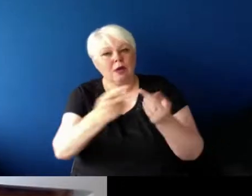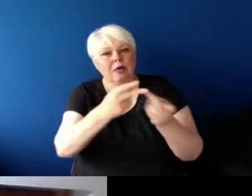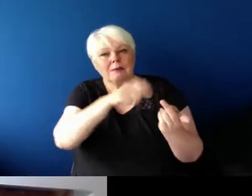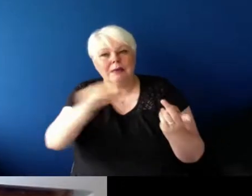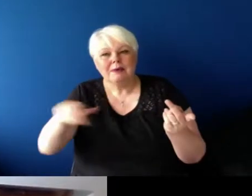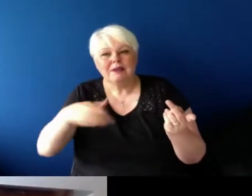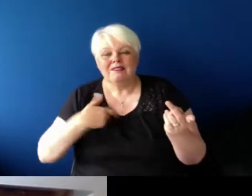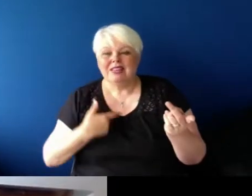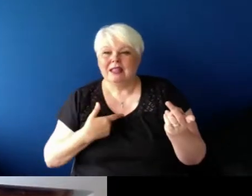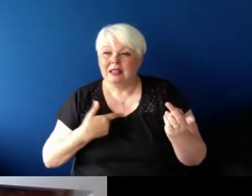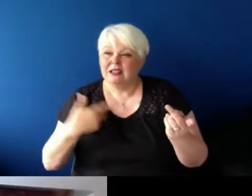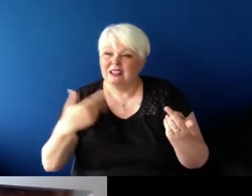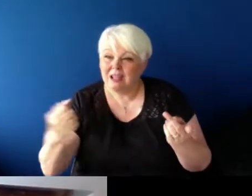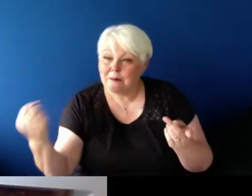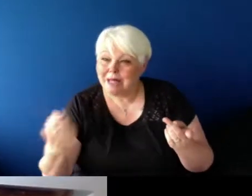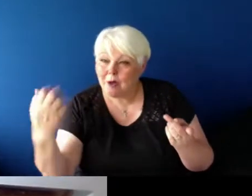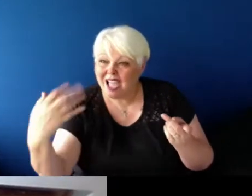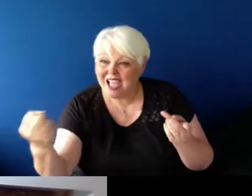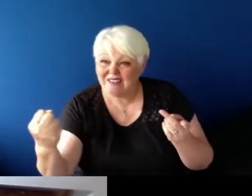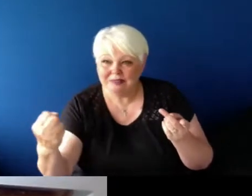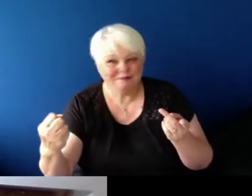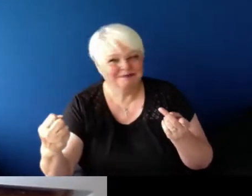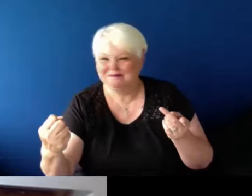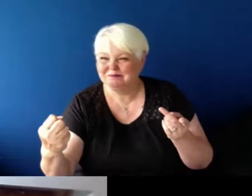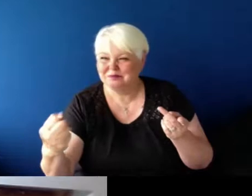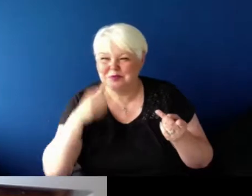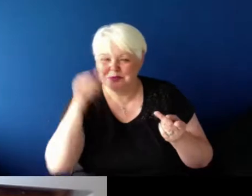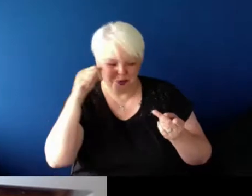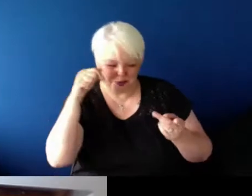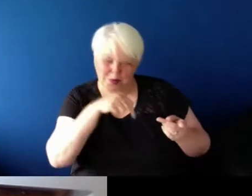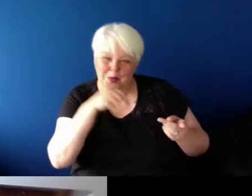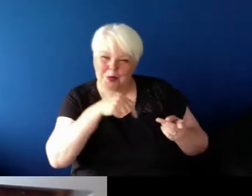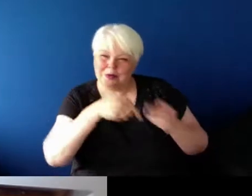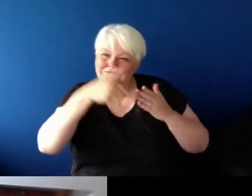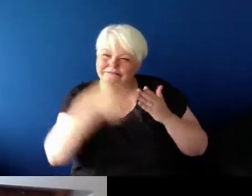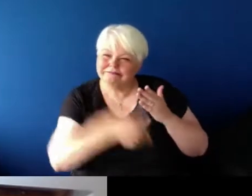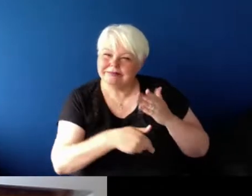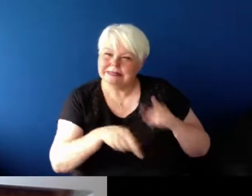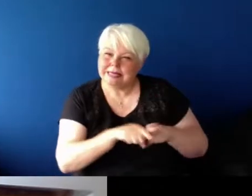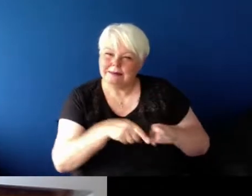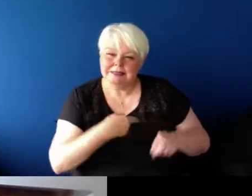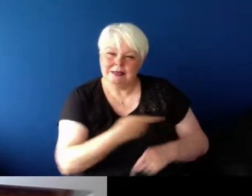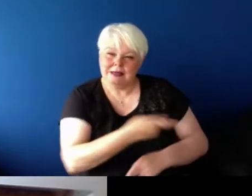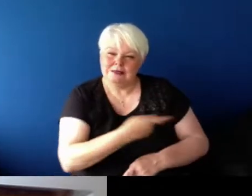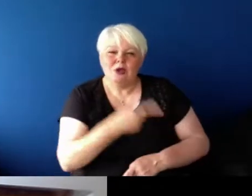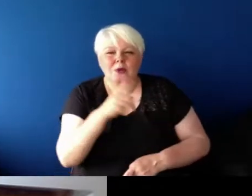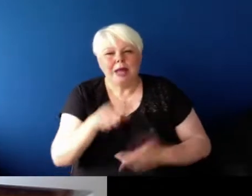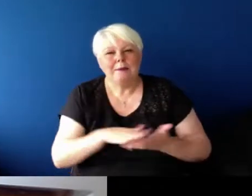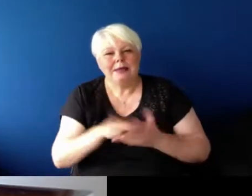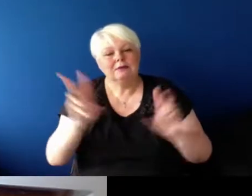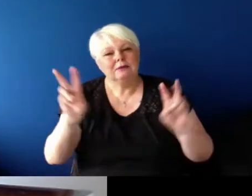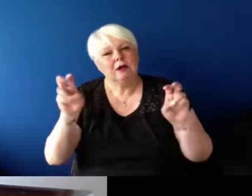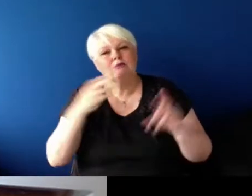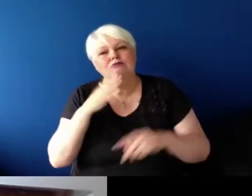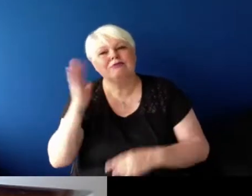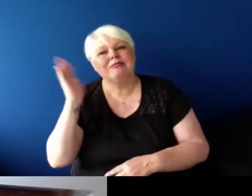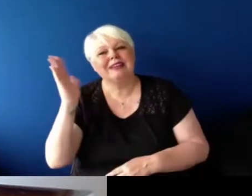in power but actually don't have those insights and don't have that wisdom. And that's what I mean by prophetic community.